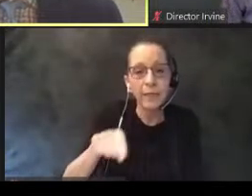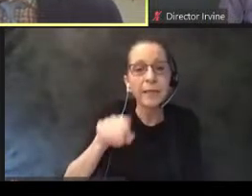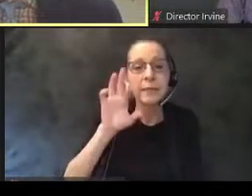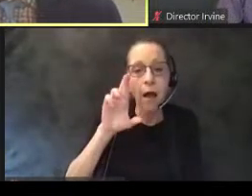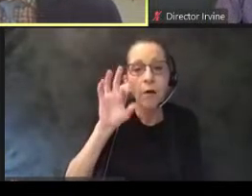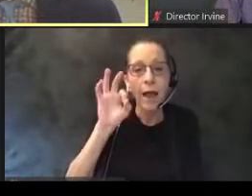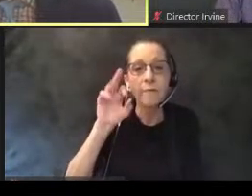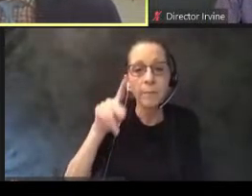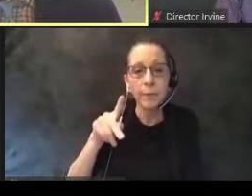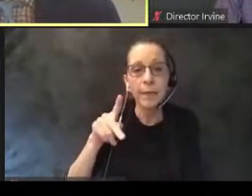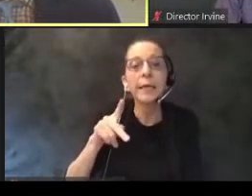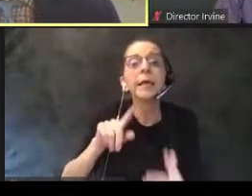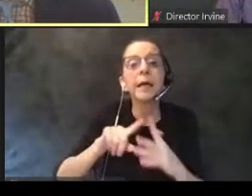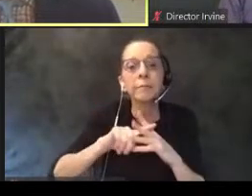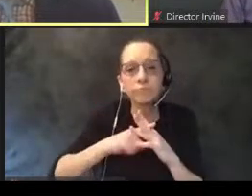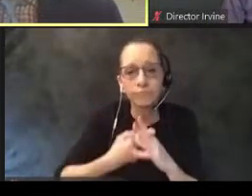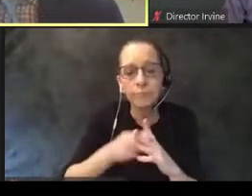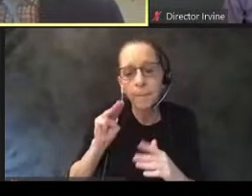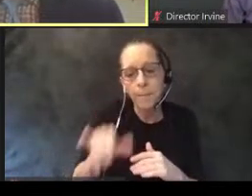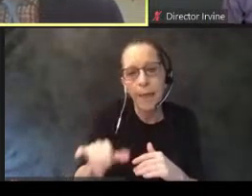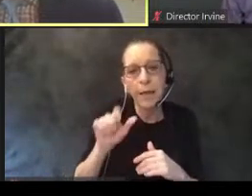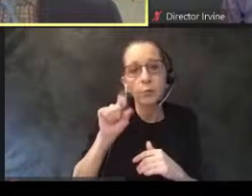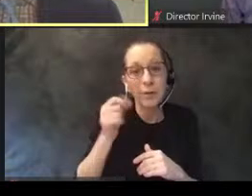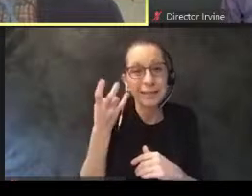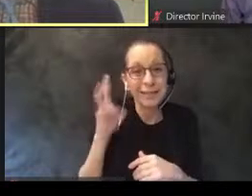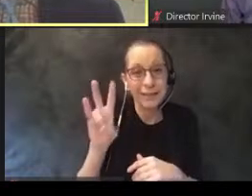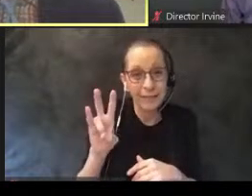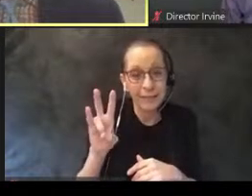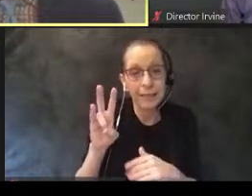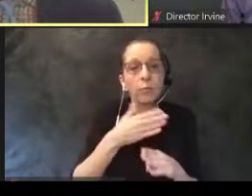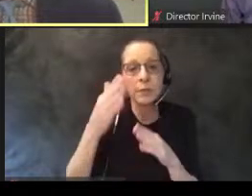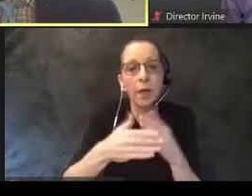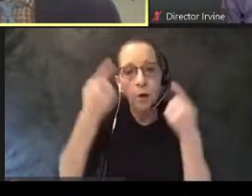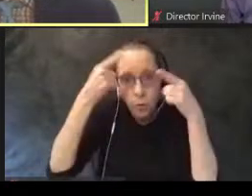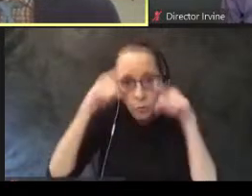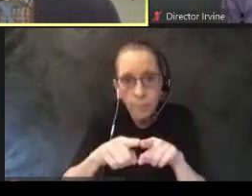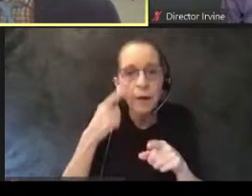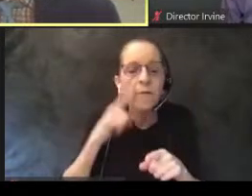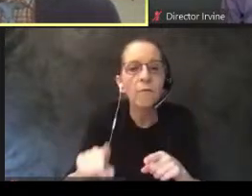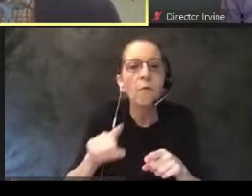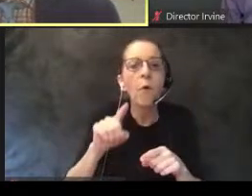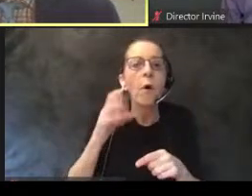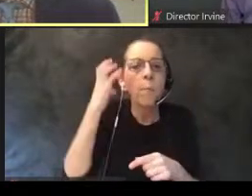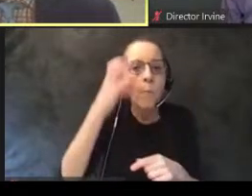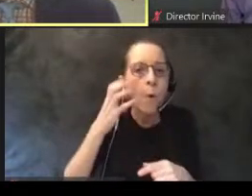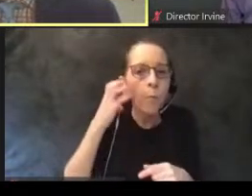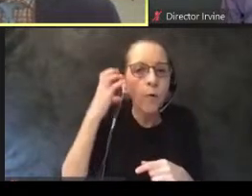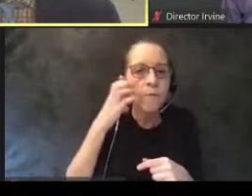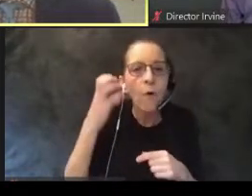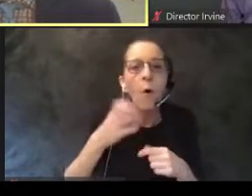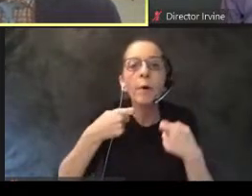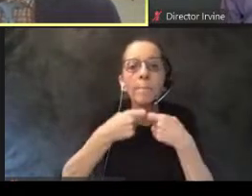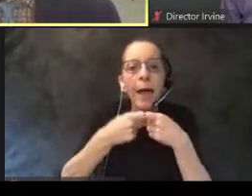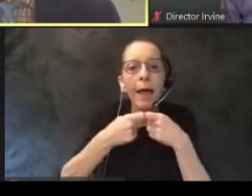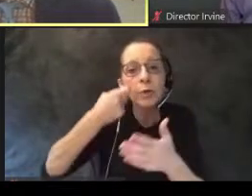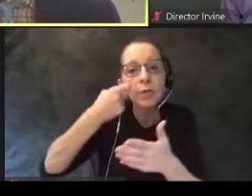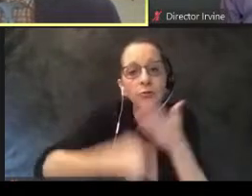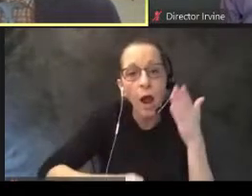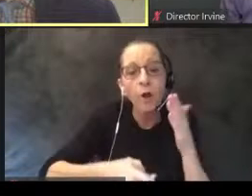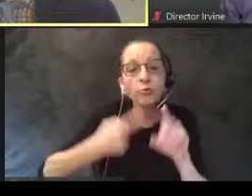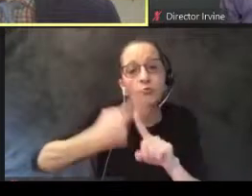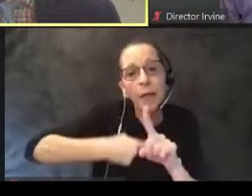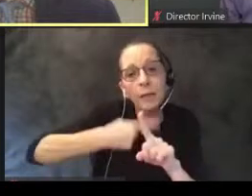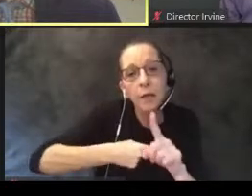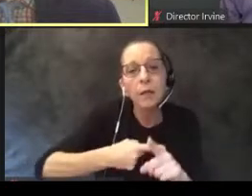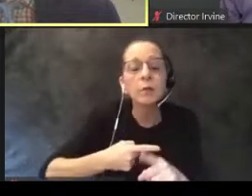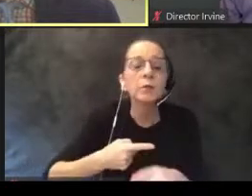was initially offered in May of 2017 and resulted in agreements for mobile phone battery charge rentals, photo booths,